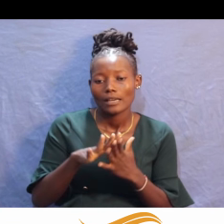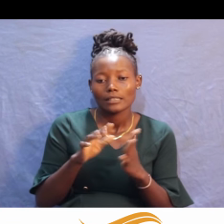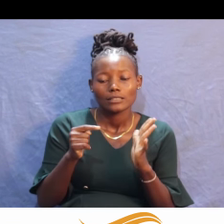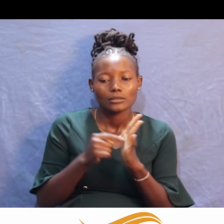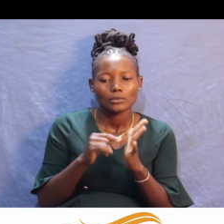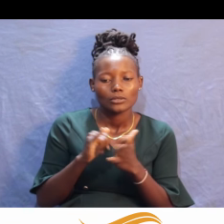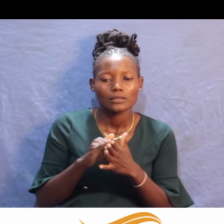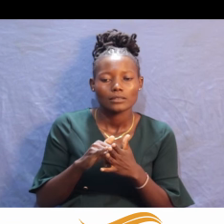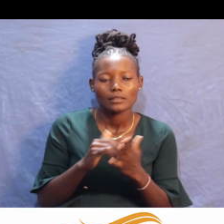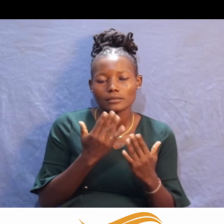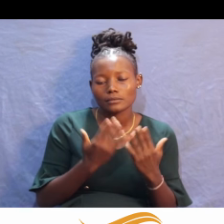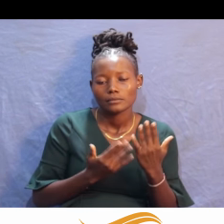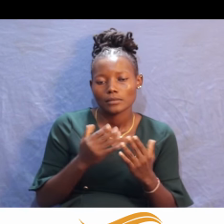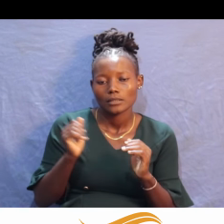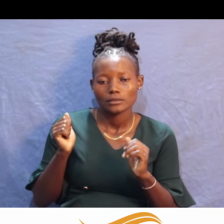make this better here shortly.